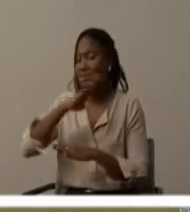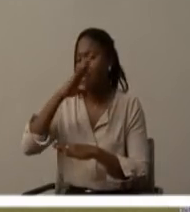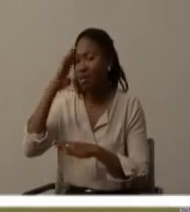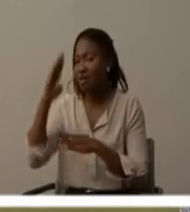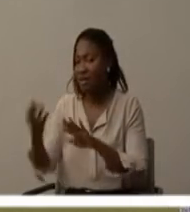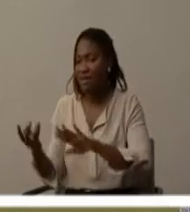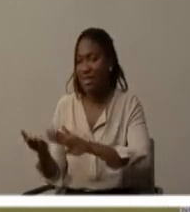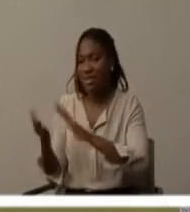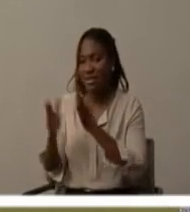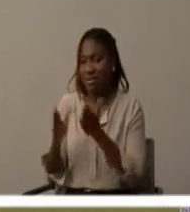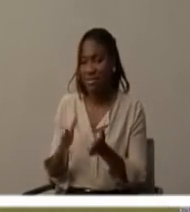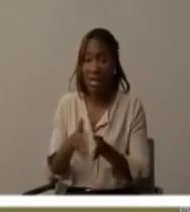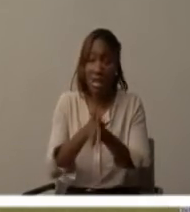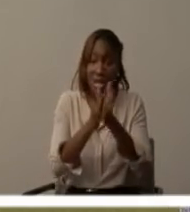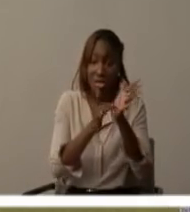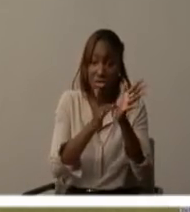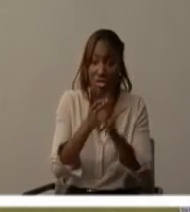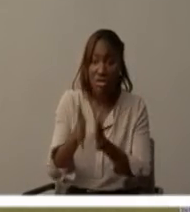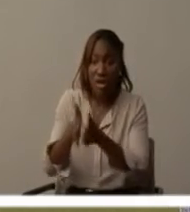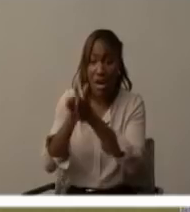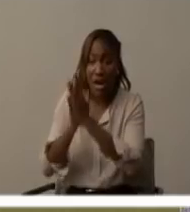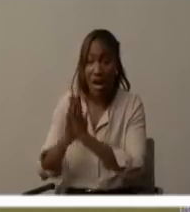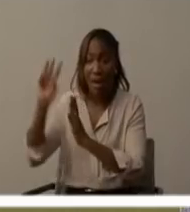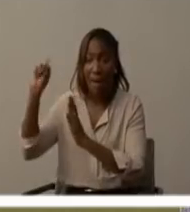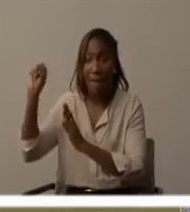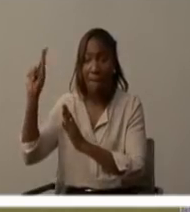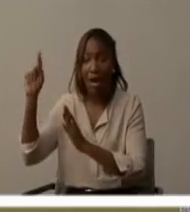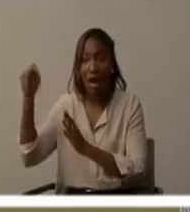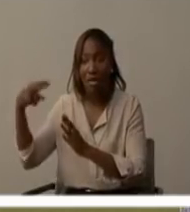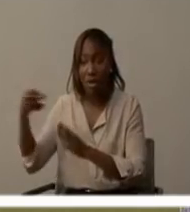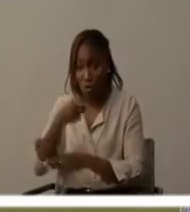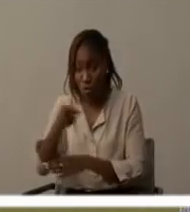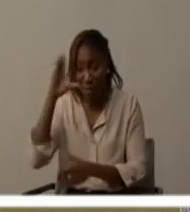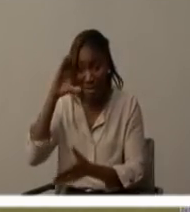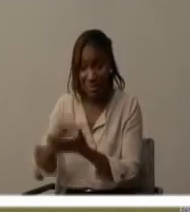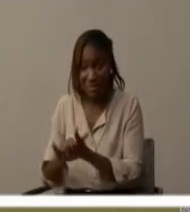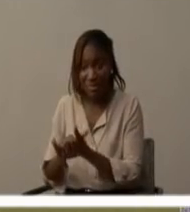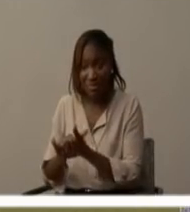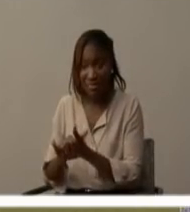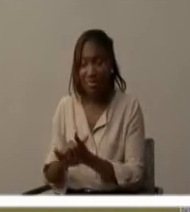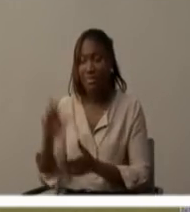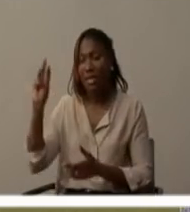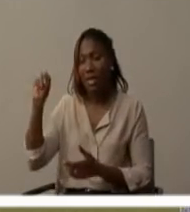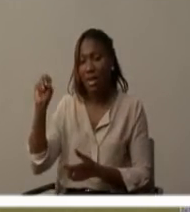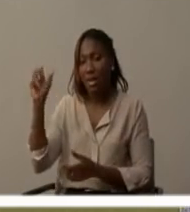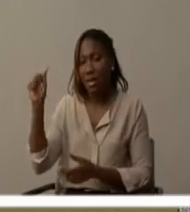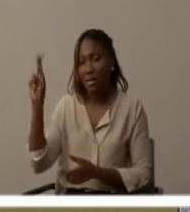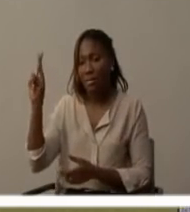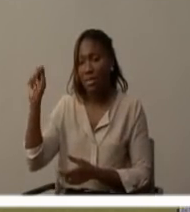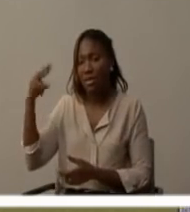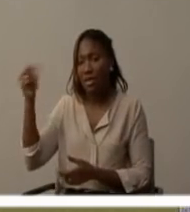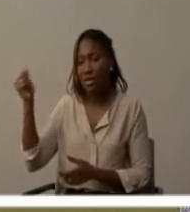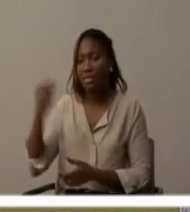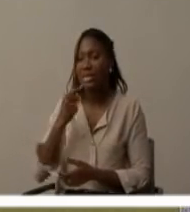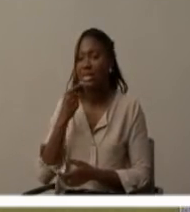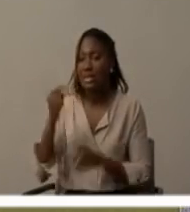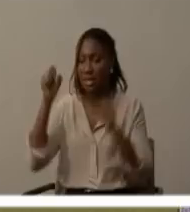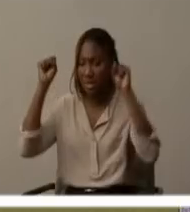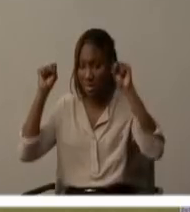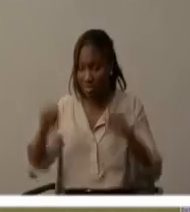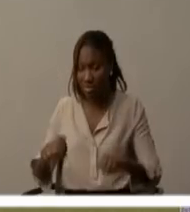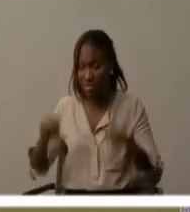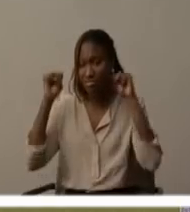Lord," she said. "I believe that you are the Christ, the Son of God, the one who was to come into the world."